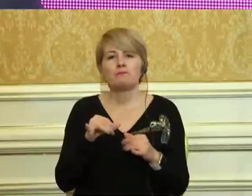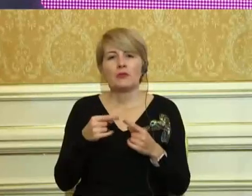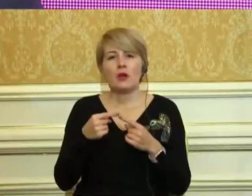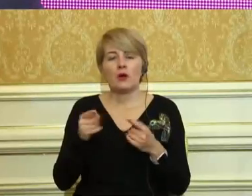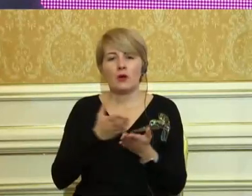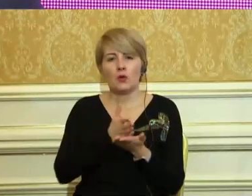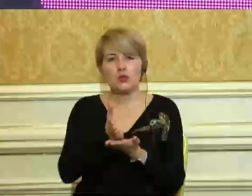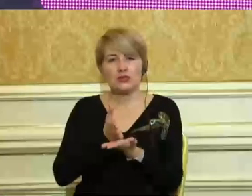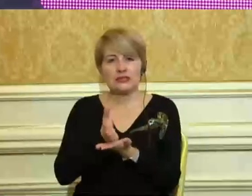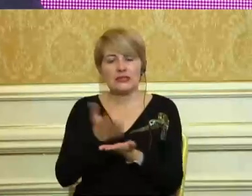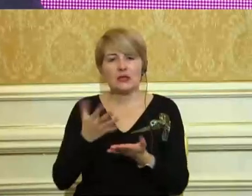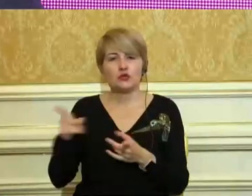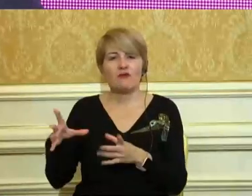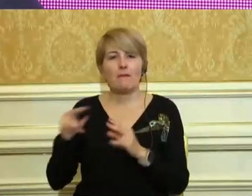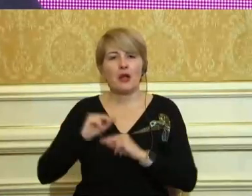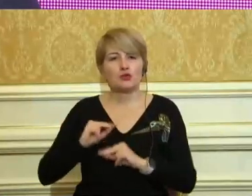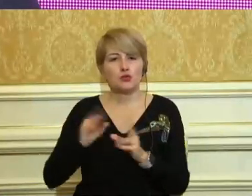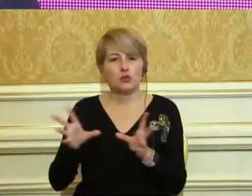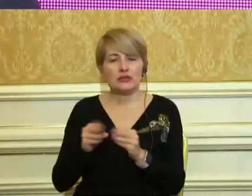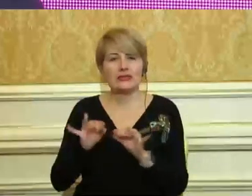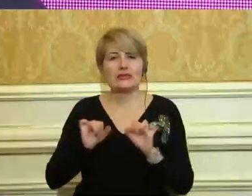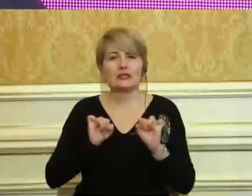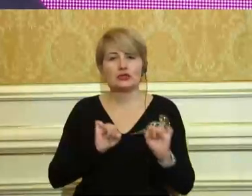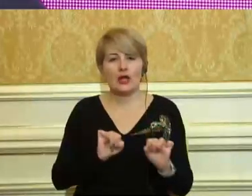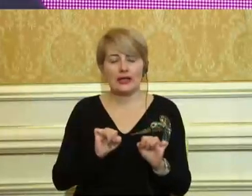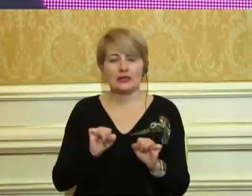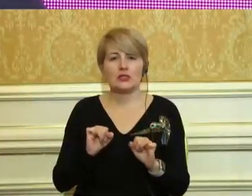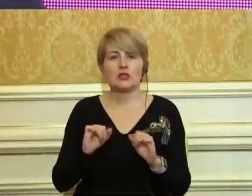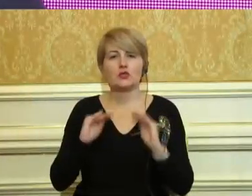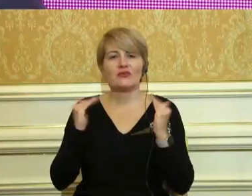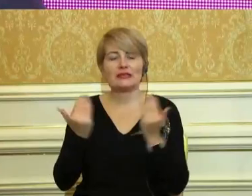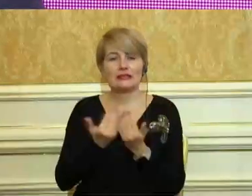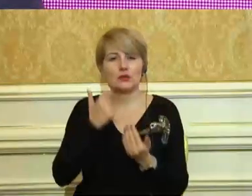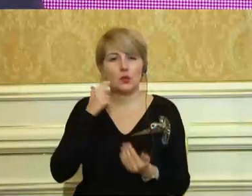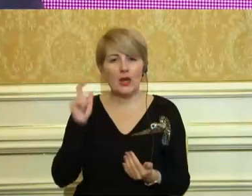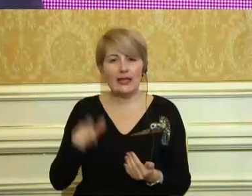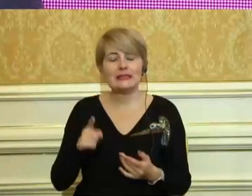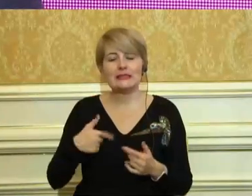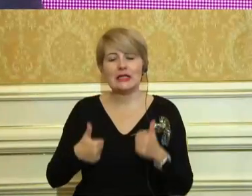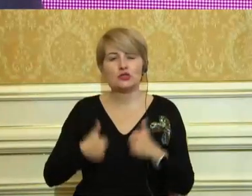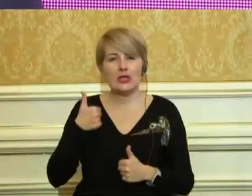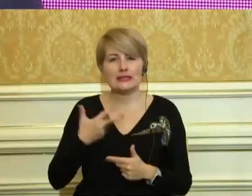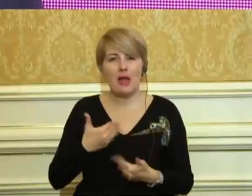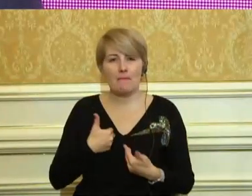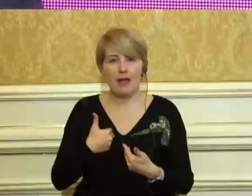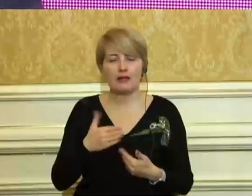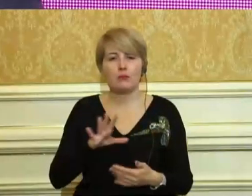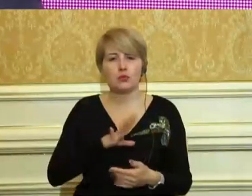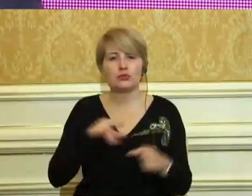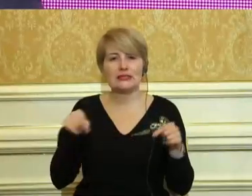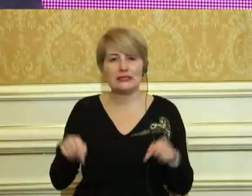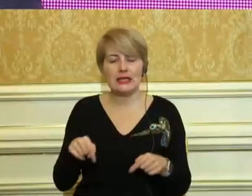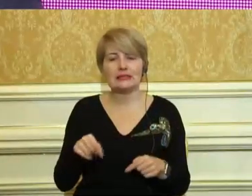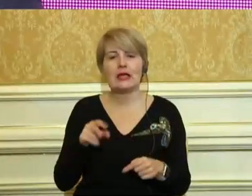your sovereignty here in the Ukraine. It is an honor for me to be here as the mayor of the city of Kitchener and a